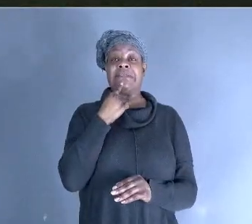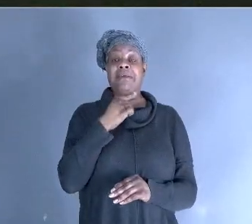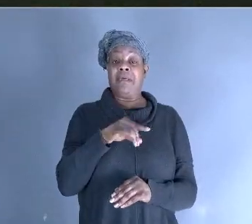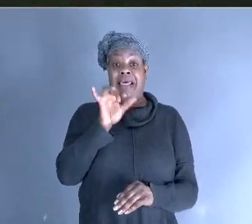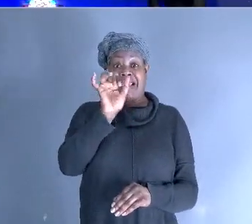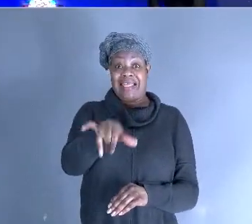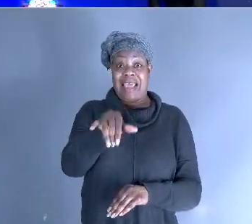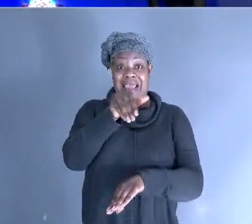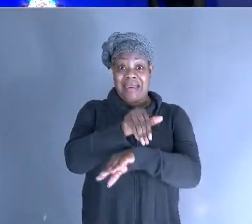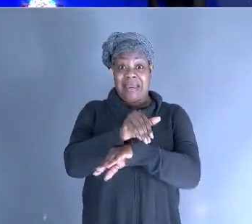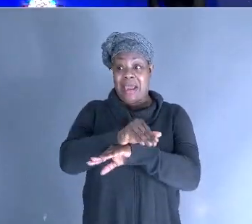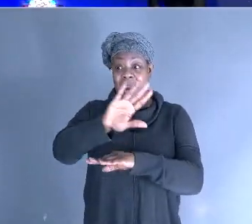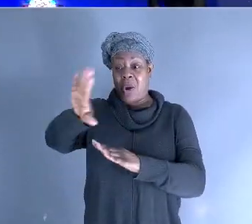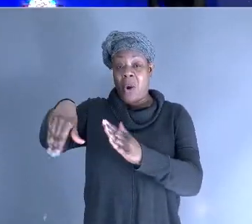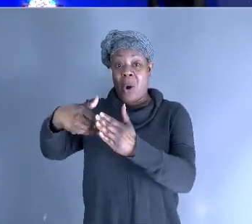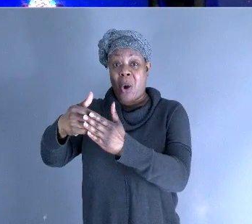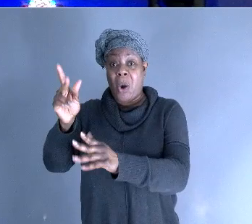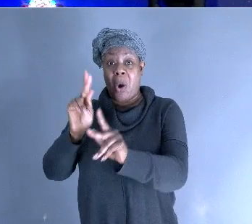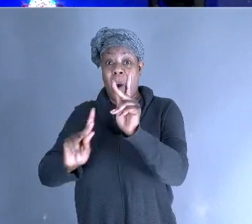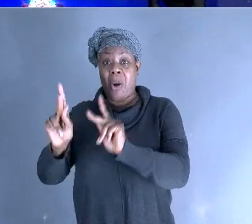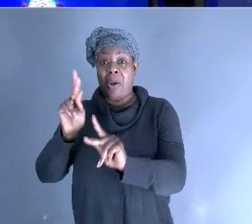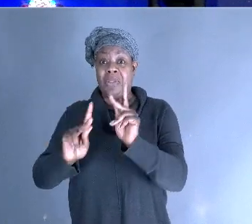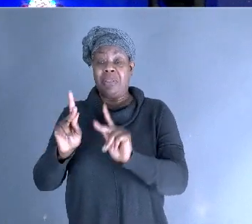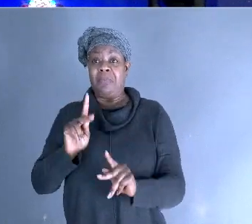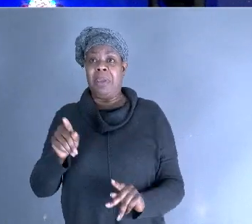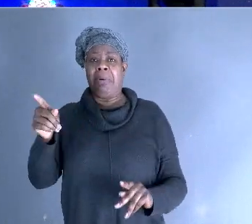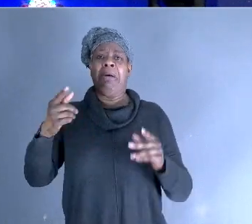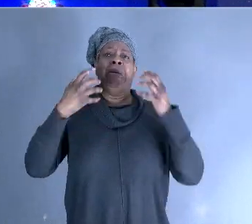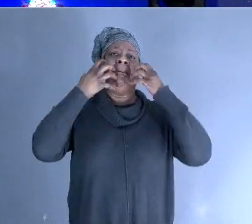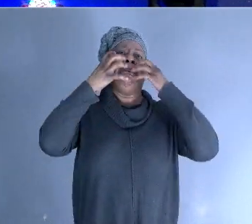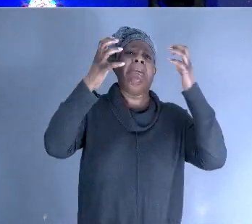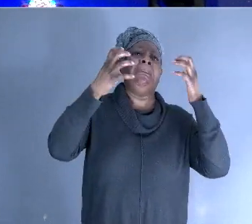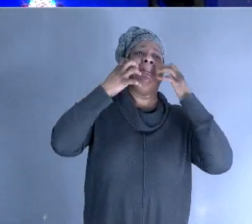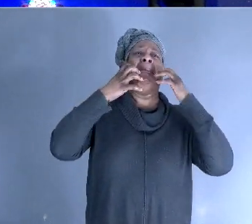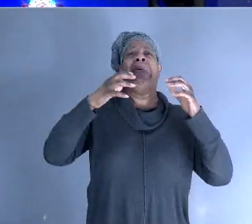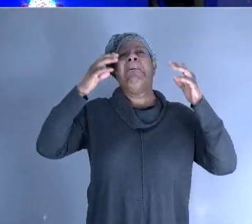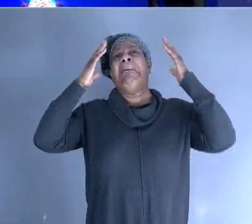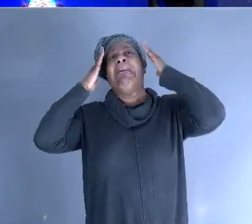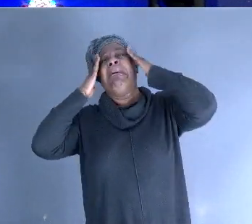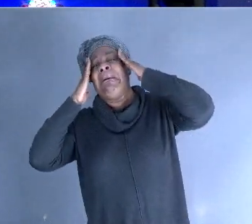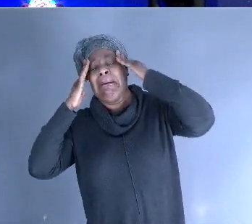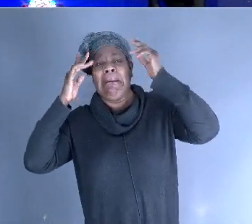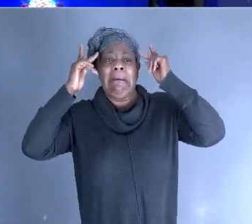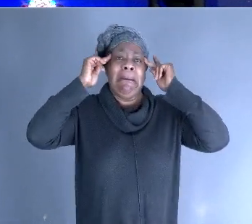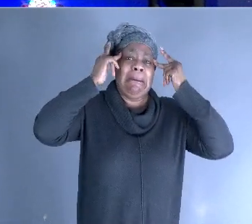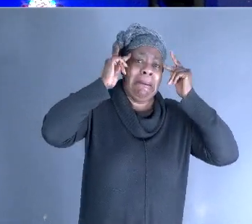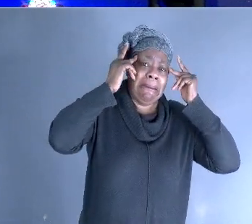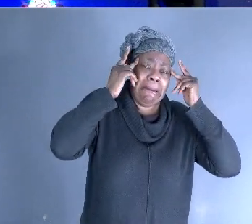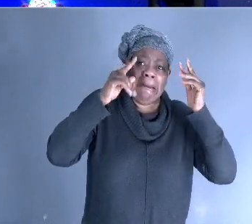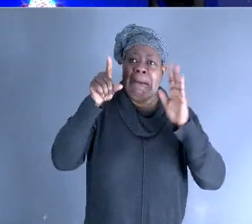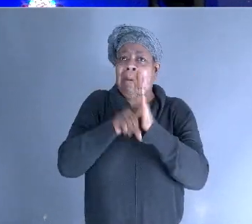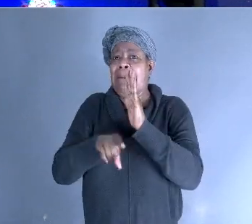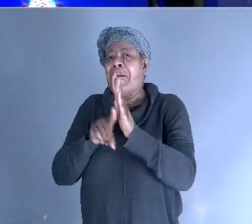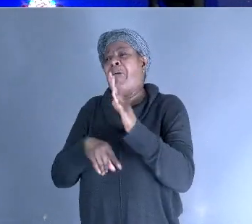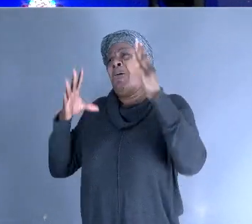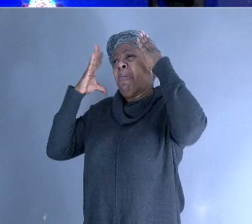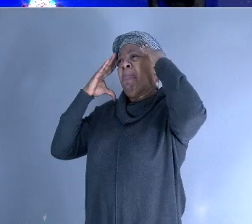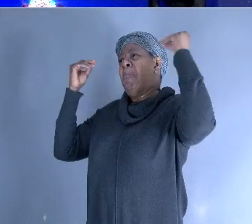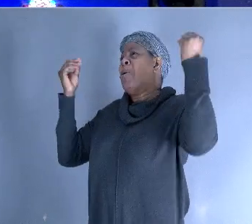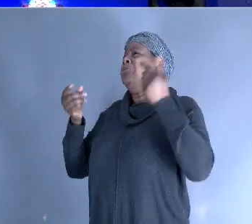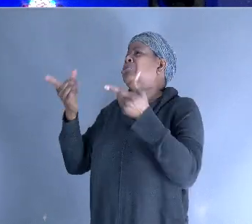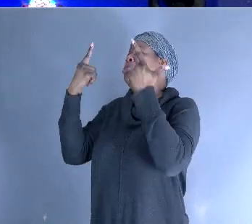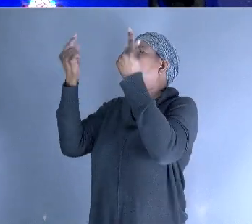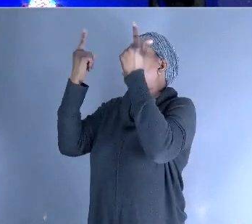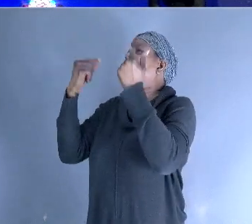night all the people of the community raised their voices and wept alive. All the Israelites grumbled against Moses and Aaron. And the whole